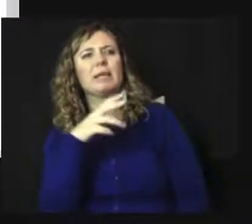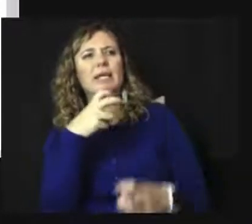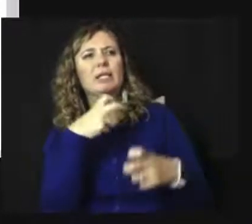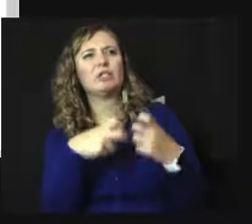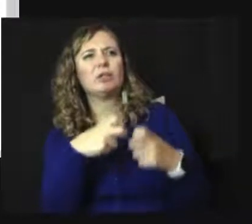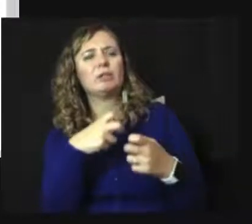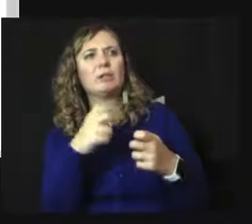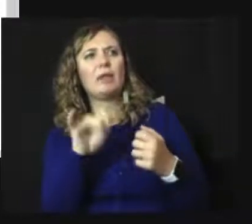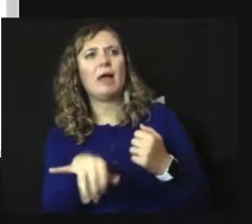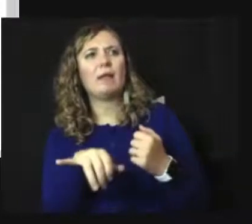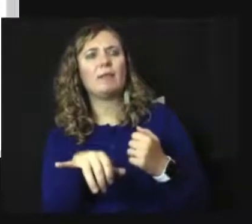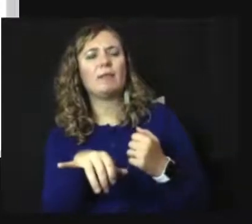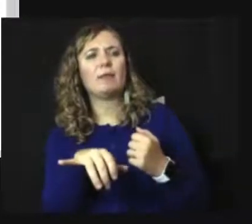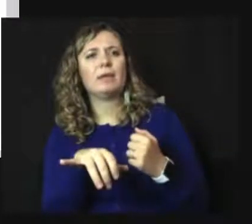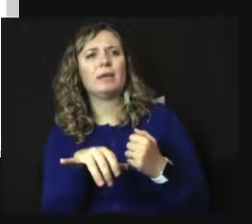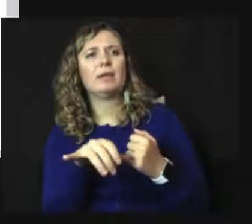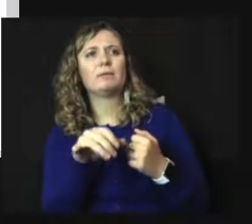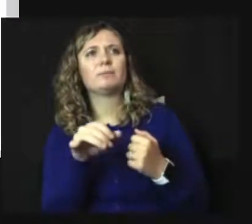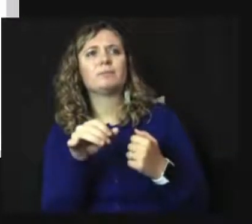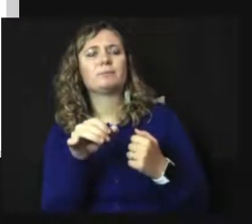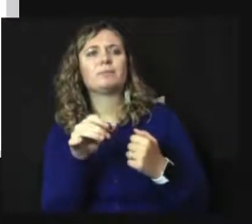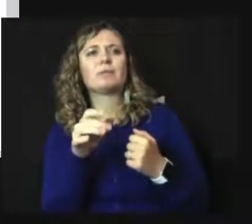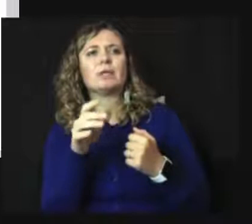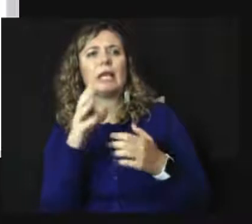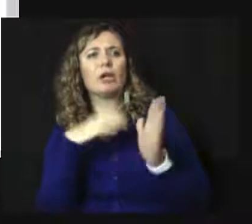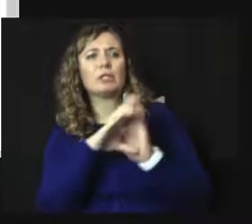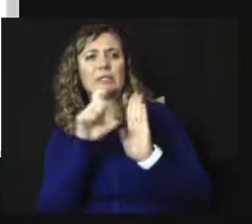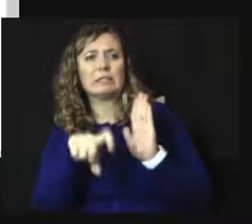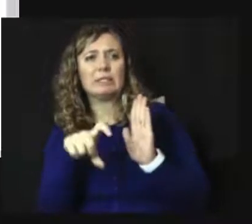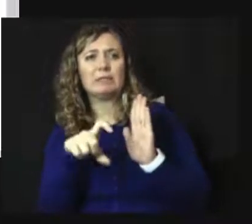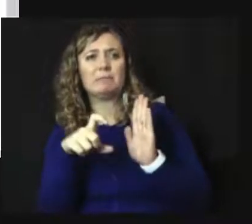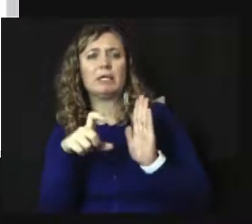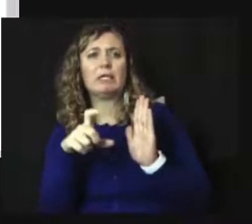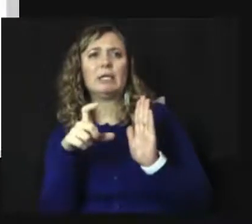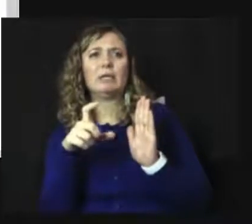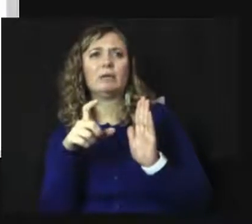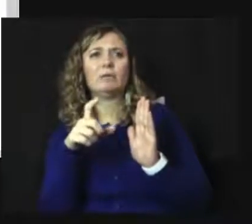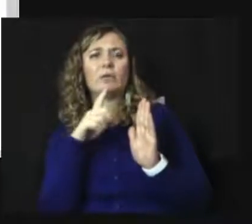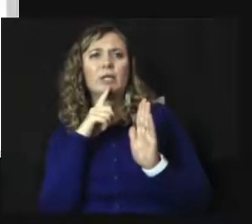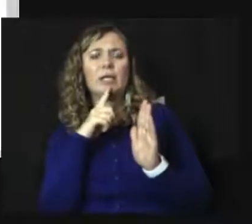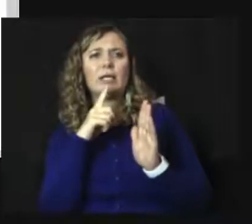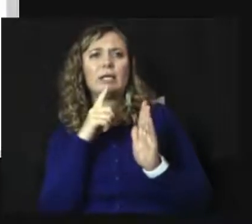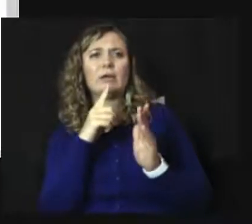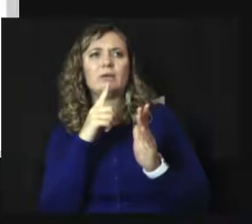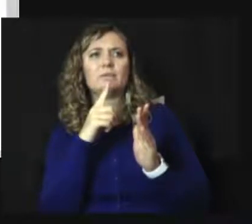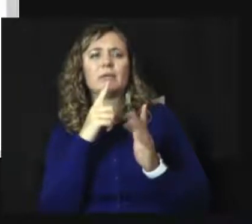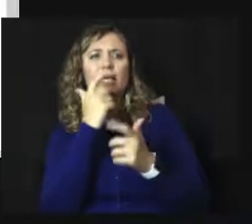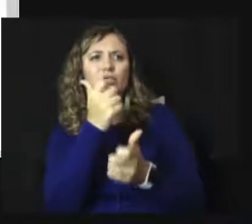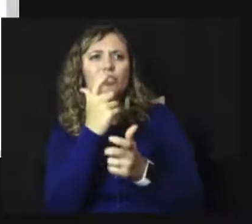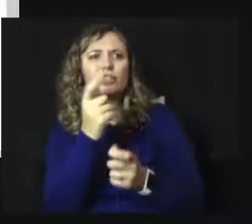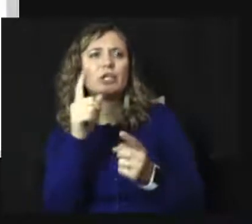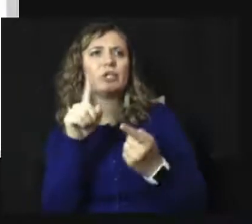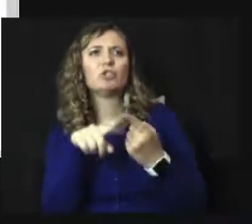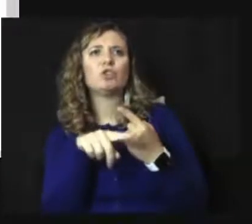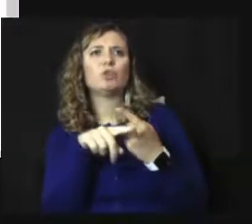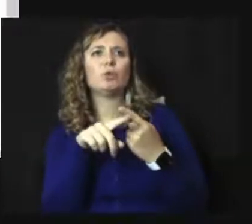be recognizable to a mainstream audience that is allistic and majority white, regardless of how unusual the characters might